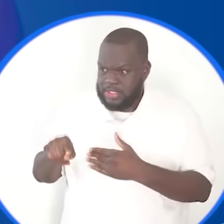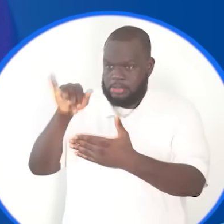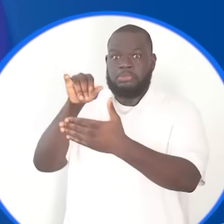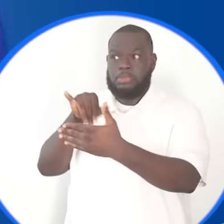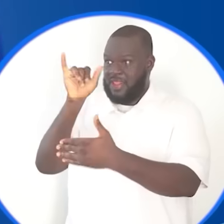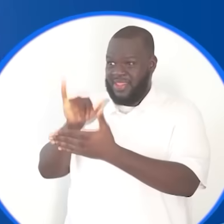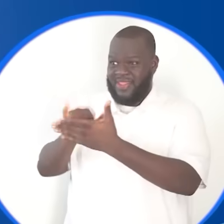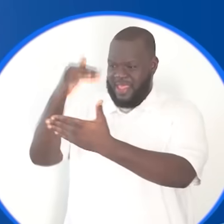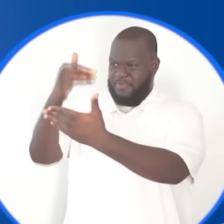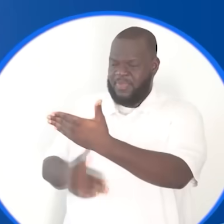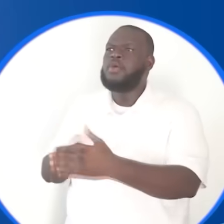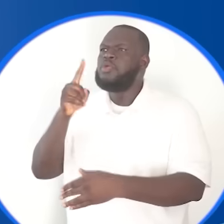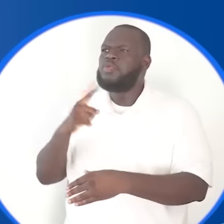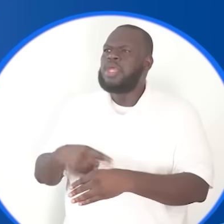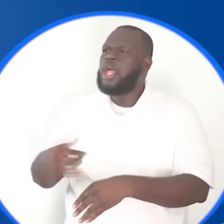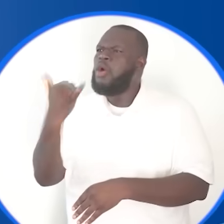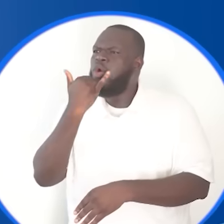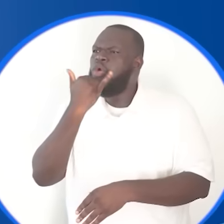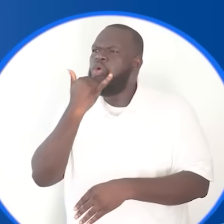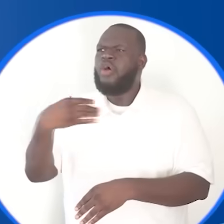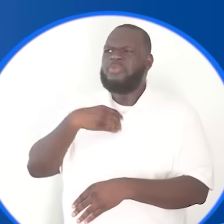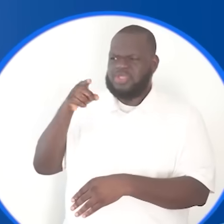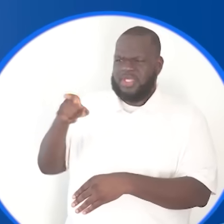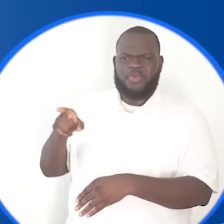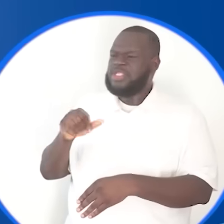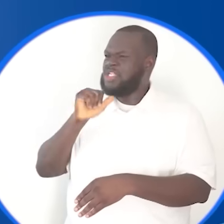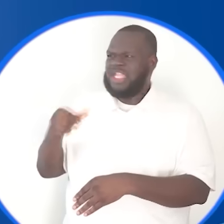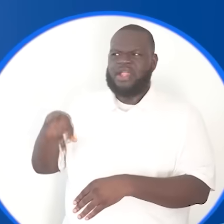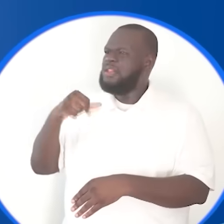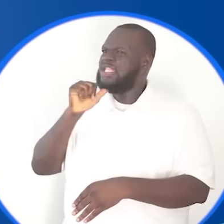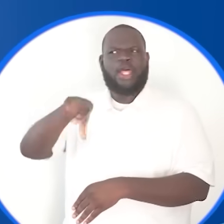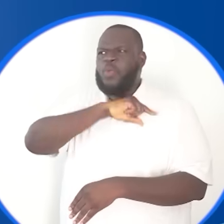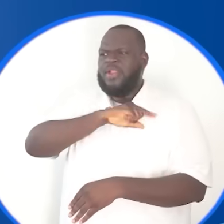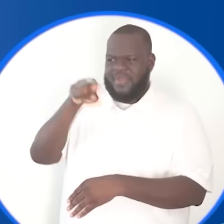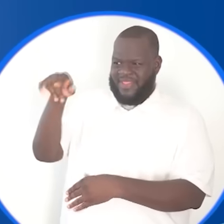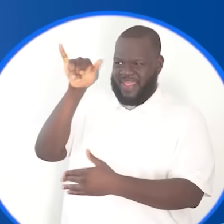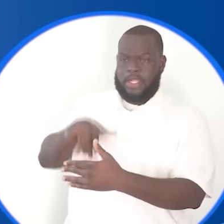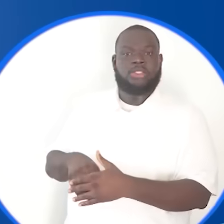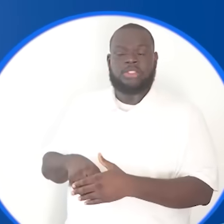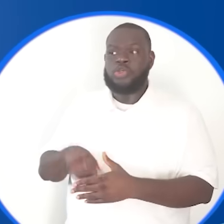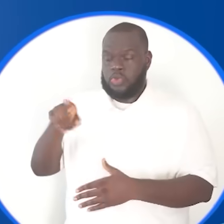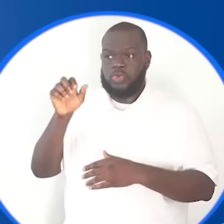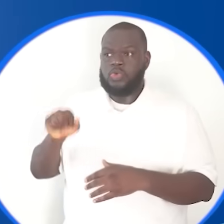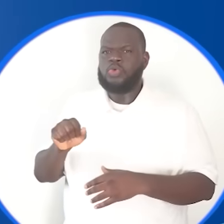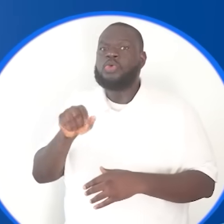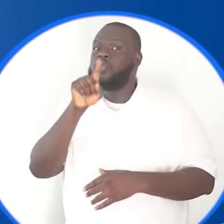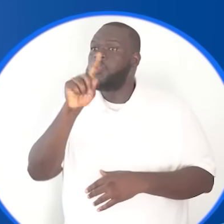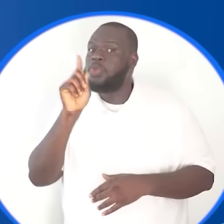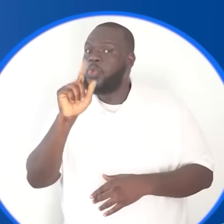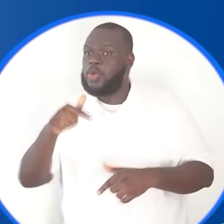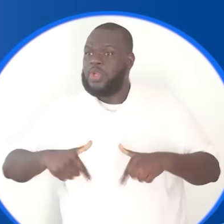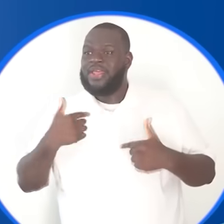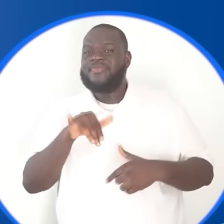anyone who you believe does not qualify for inclusion in the OLE. To do so, you must be listed in the same divisional list as the